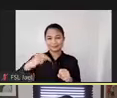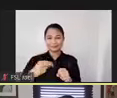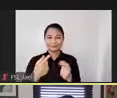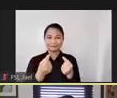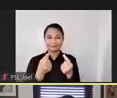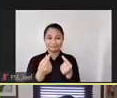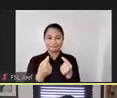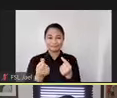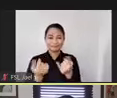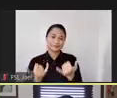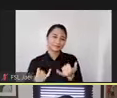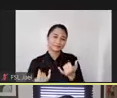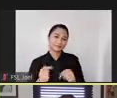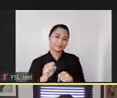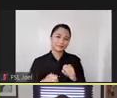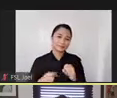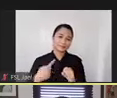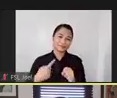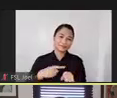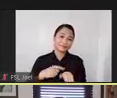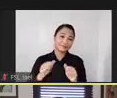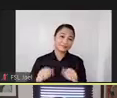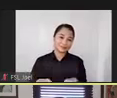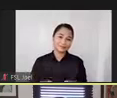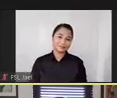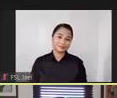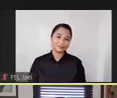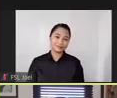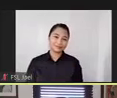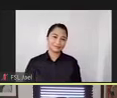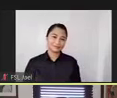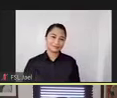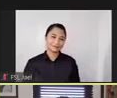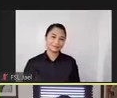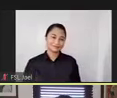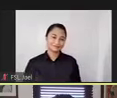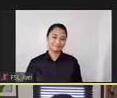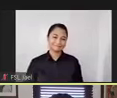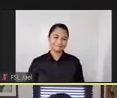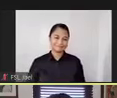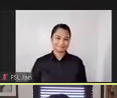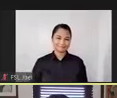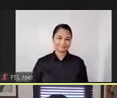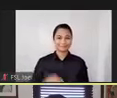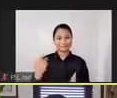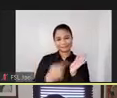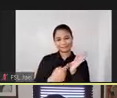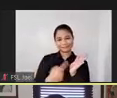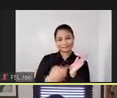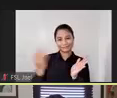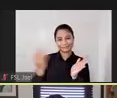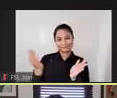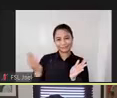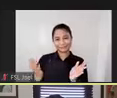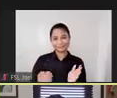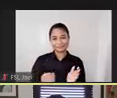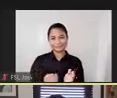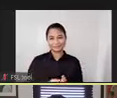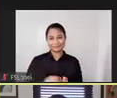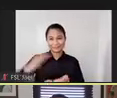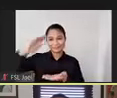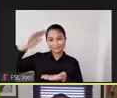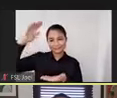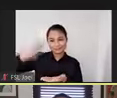once. Source reduction is preventing food waste. Feeding the hungry people, which we know there